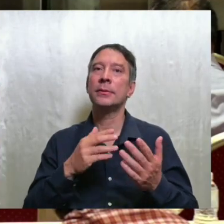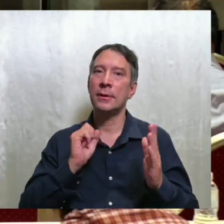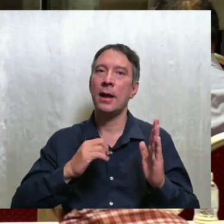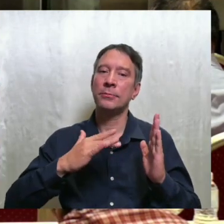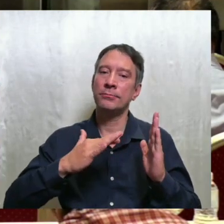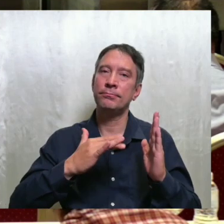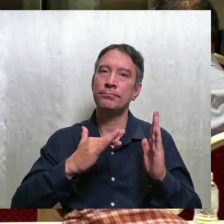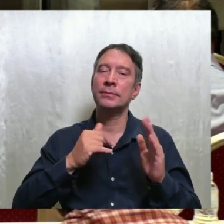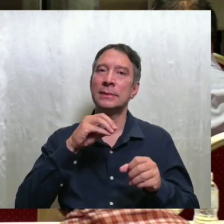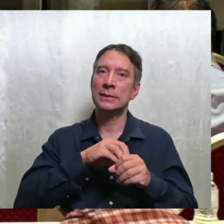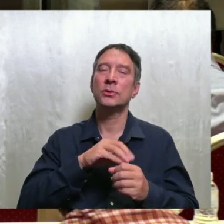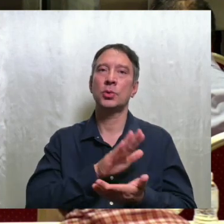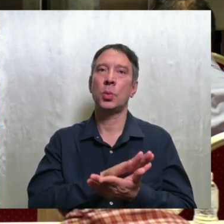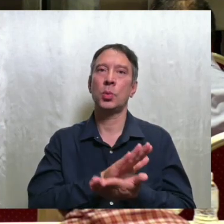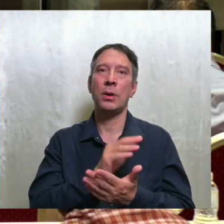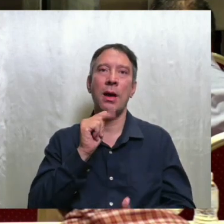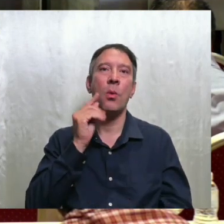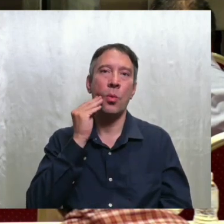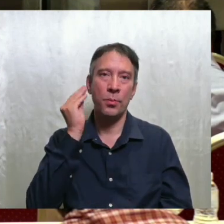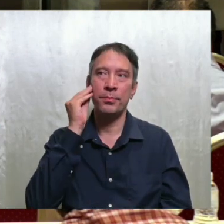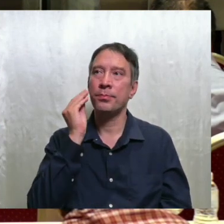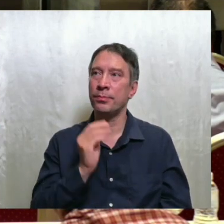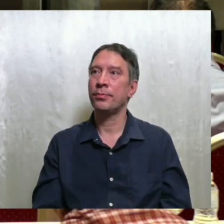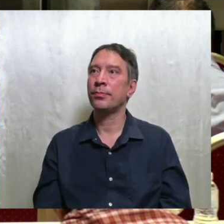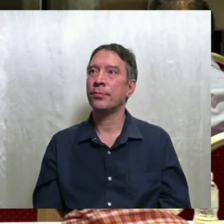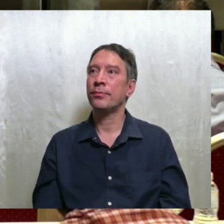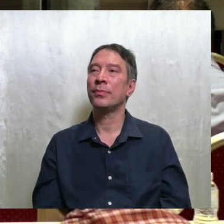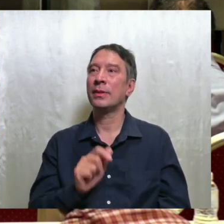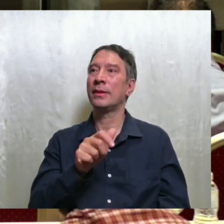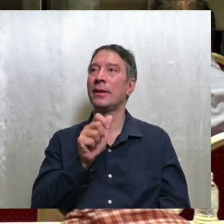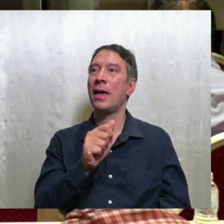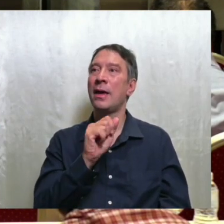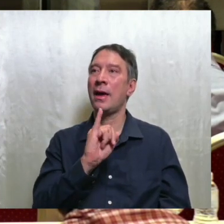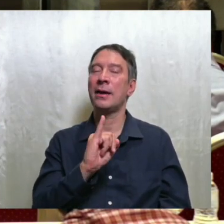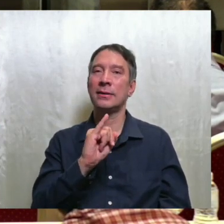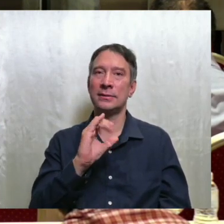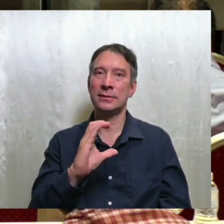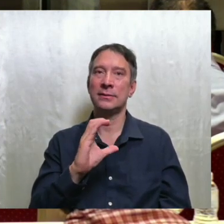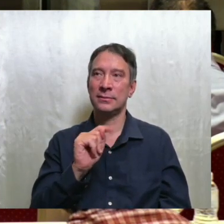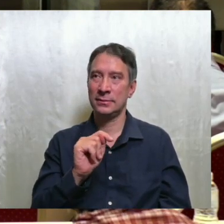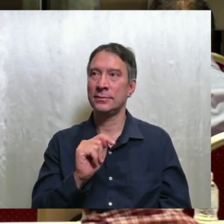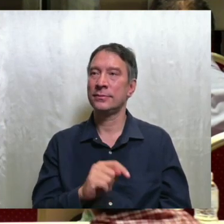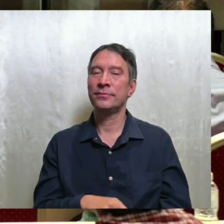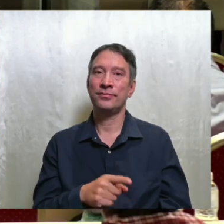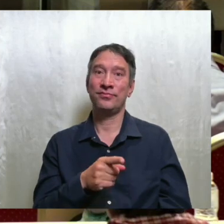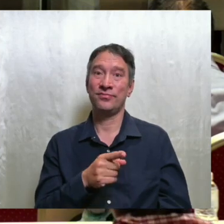A-I-C-E-T. Dr. Sahai was instrumental in developing Godavari.